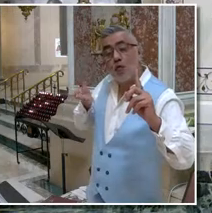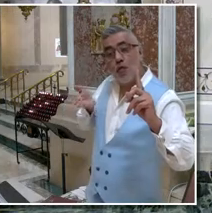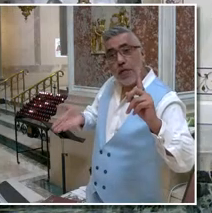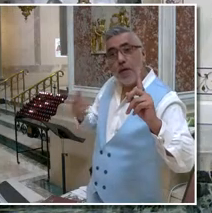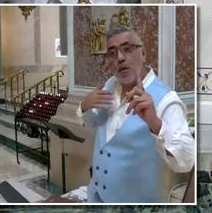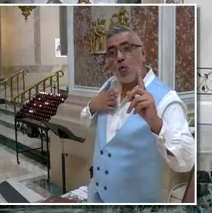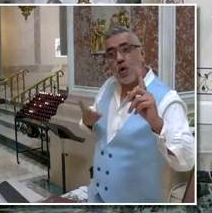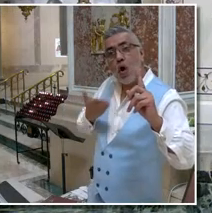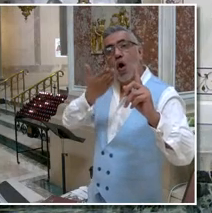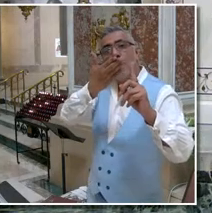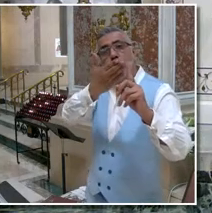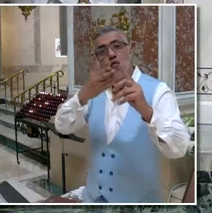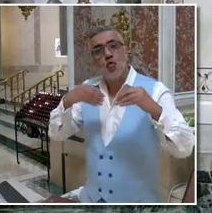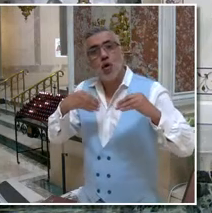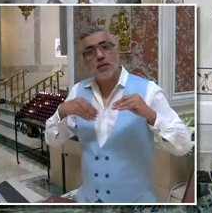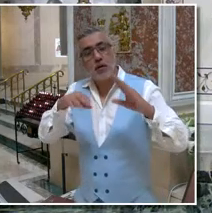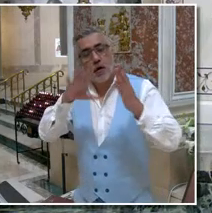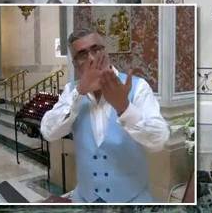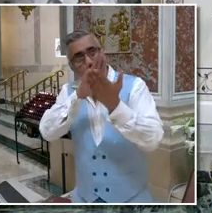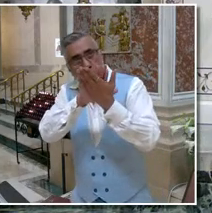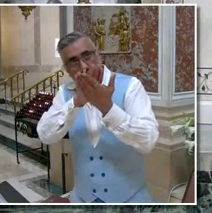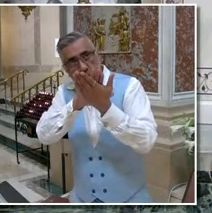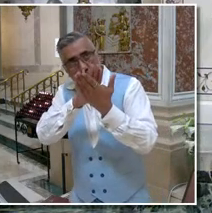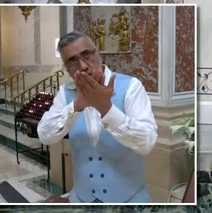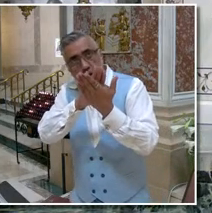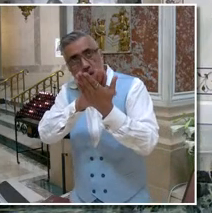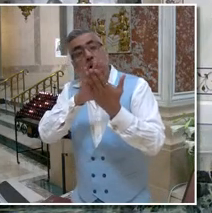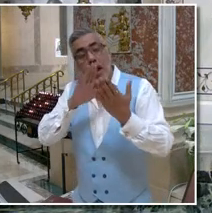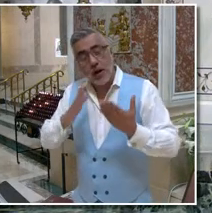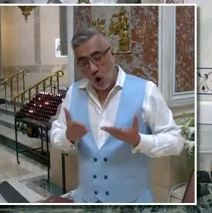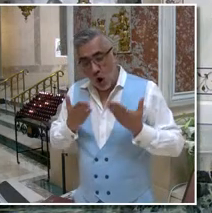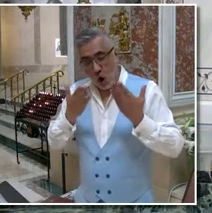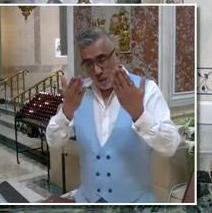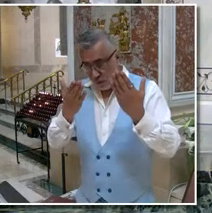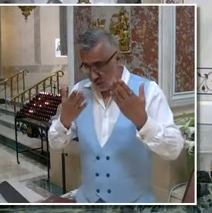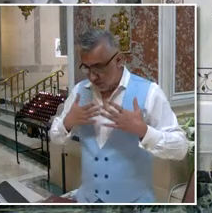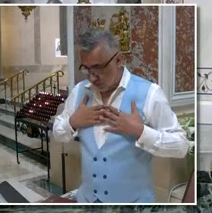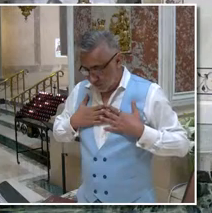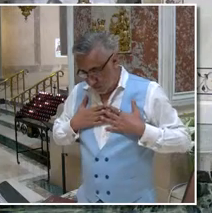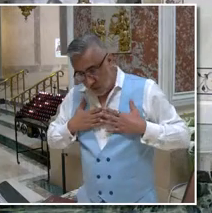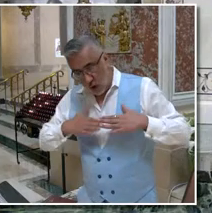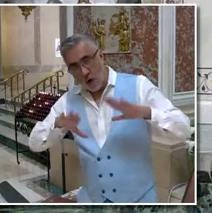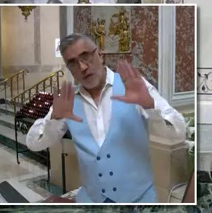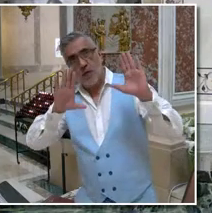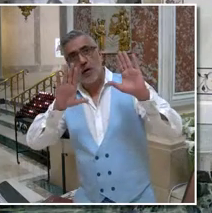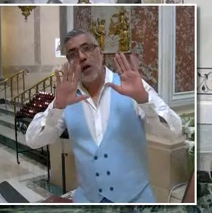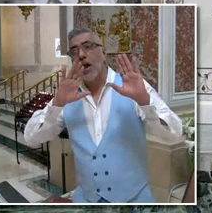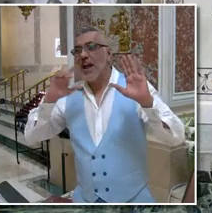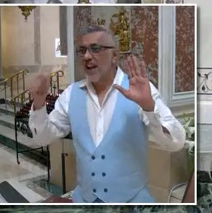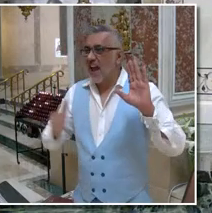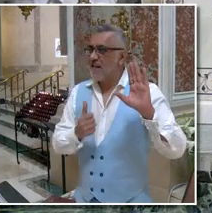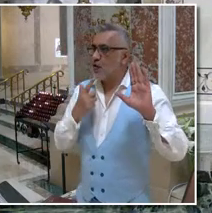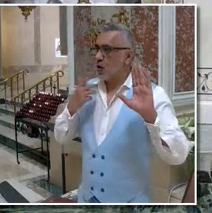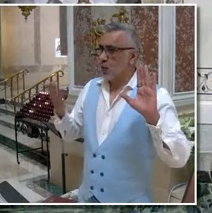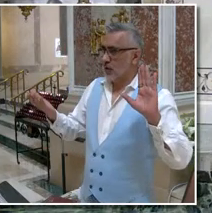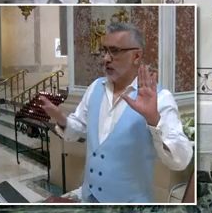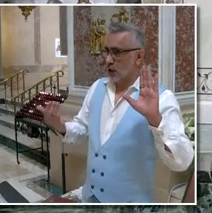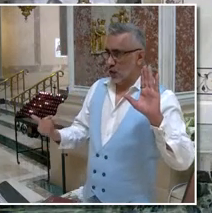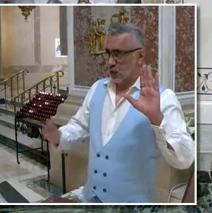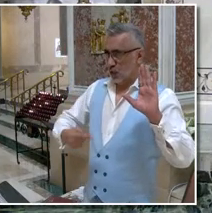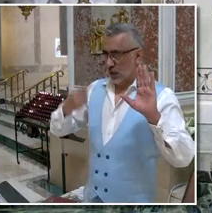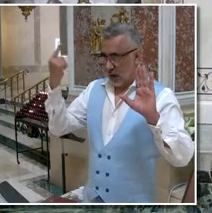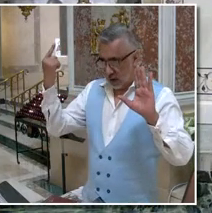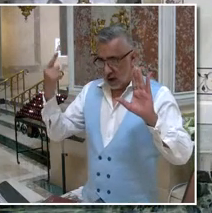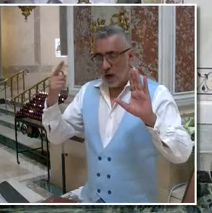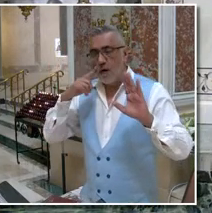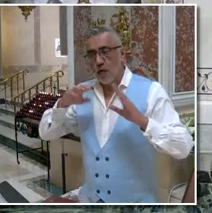the sacrifice of praise, or they offer it for themselves and all who are dear to them, for